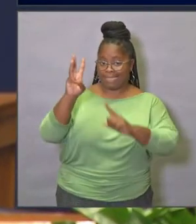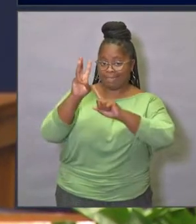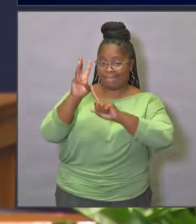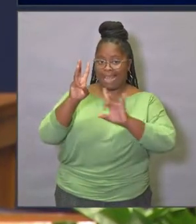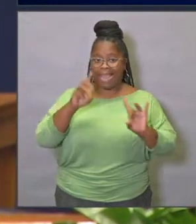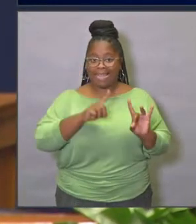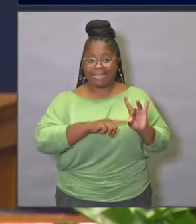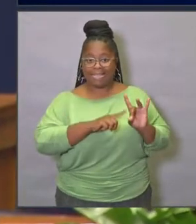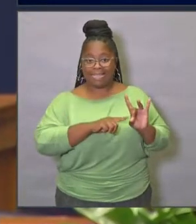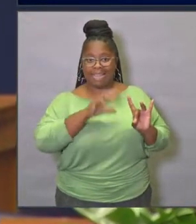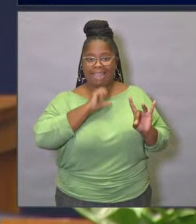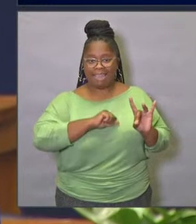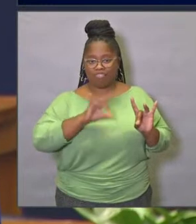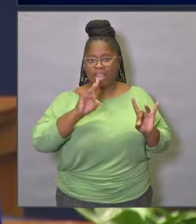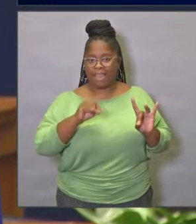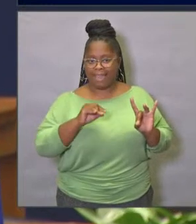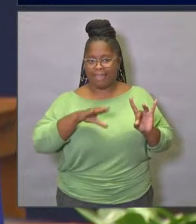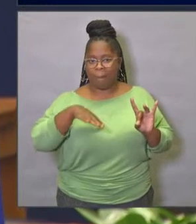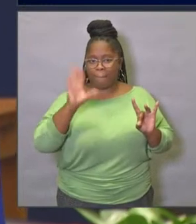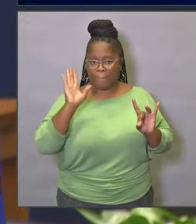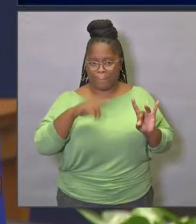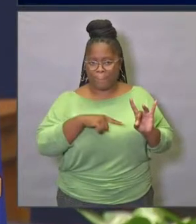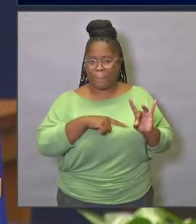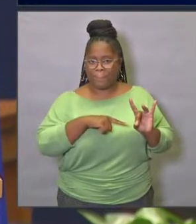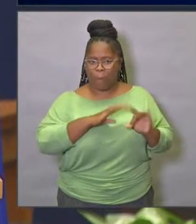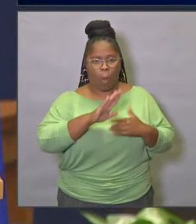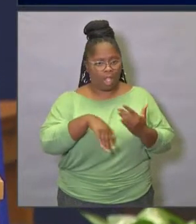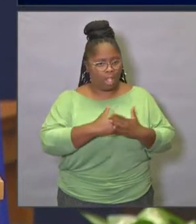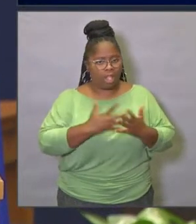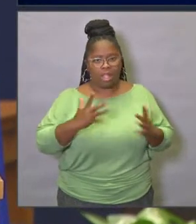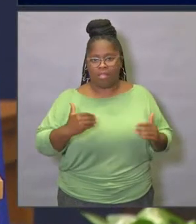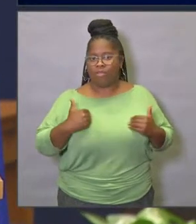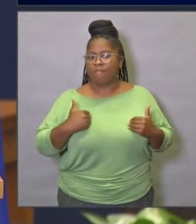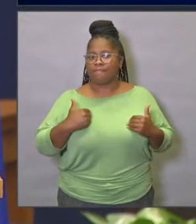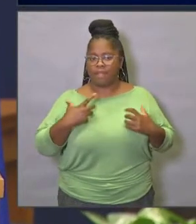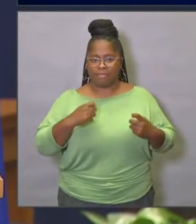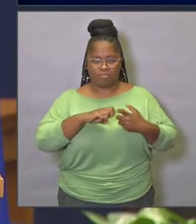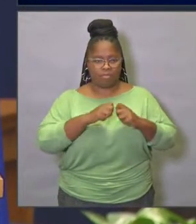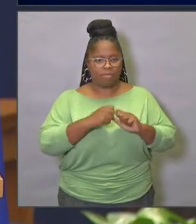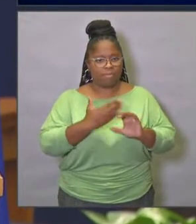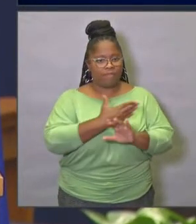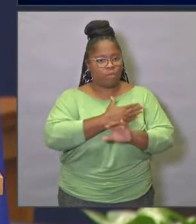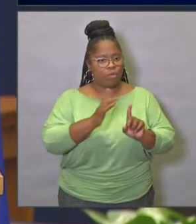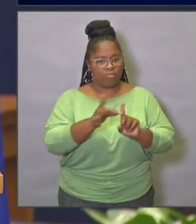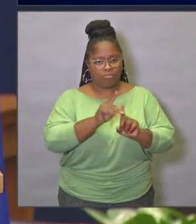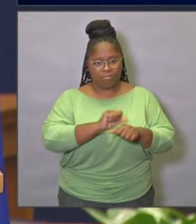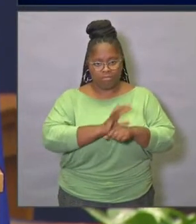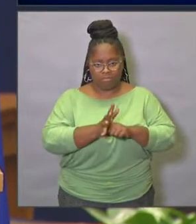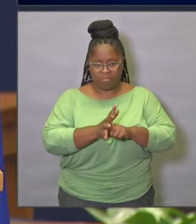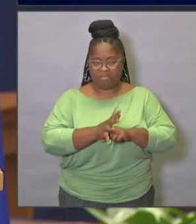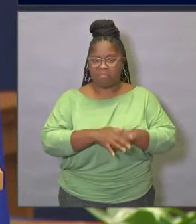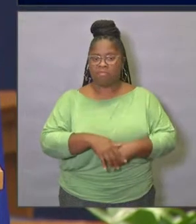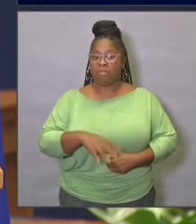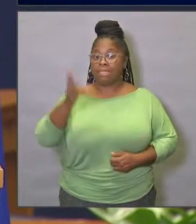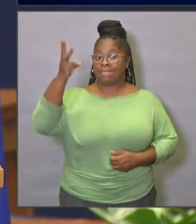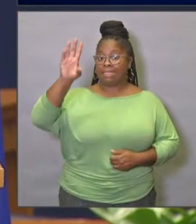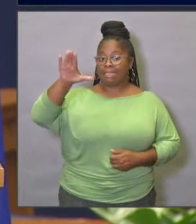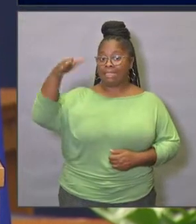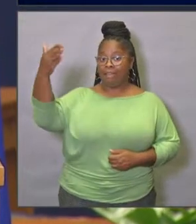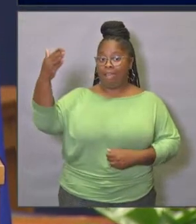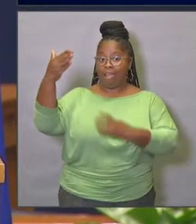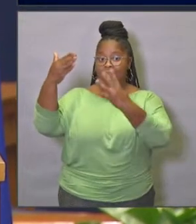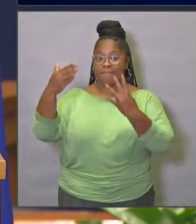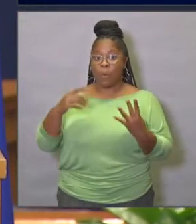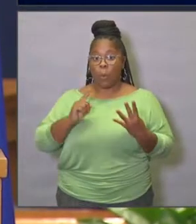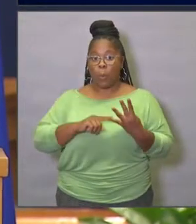80, and all of the people who passed away in this age group had underlying health conditions. 4 of the people who died are between the